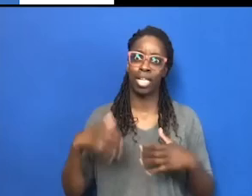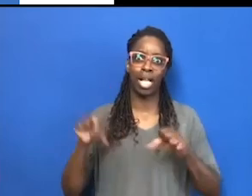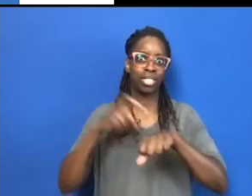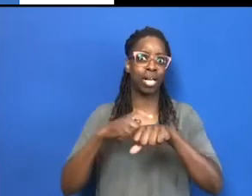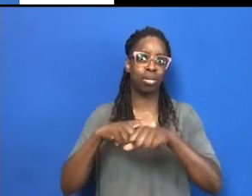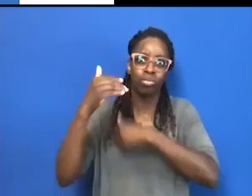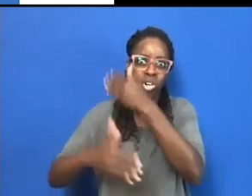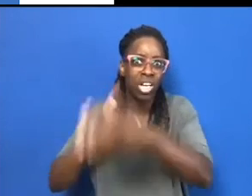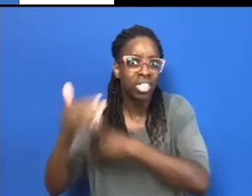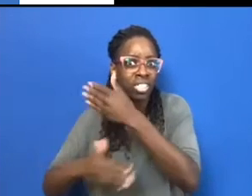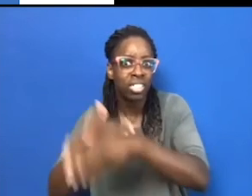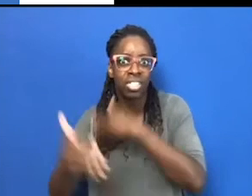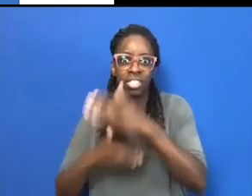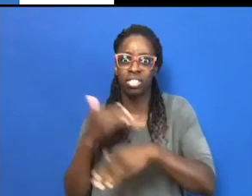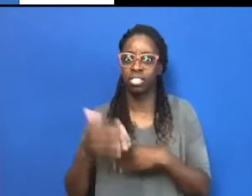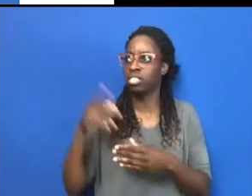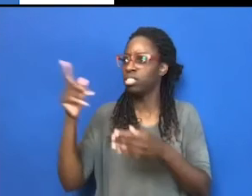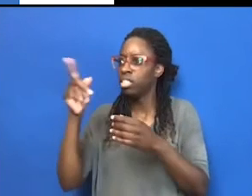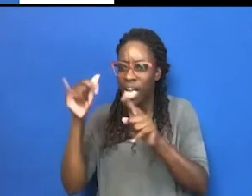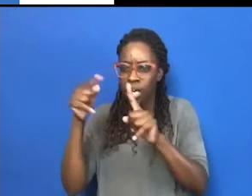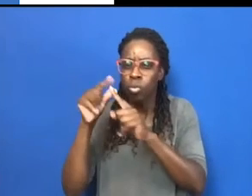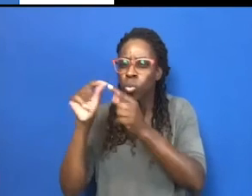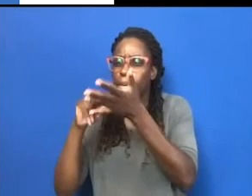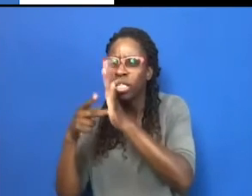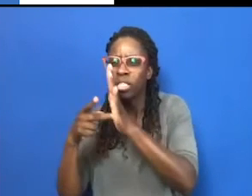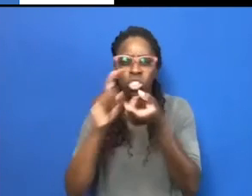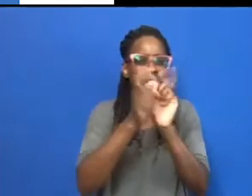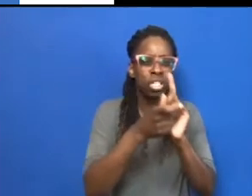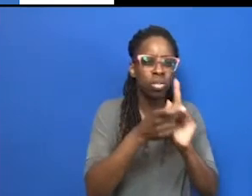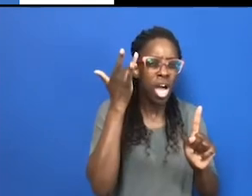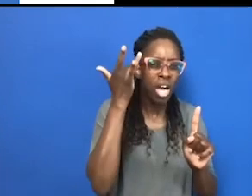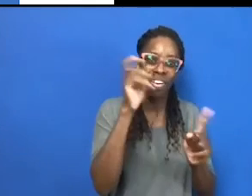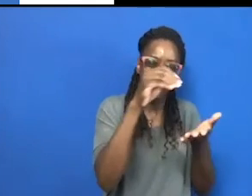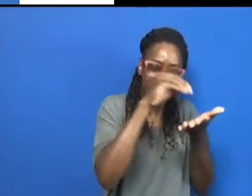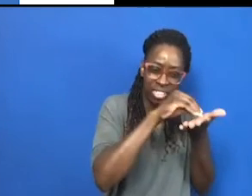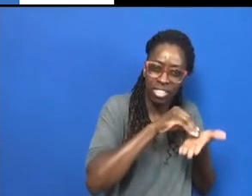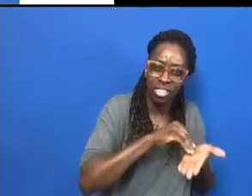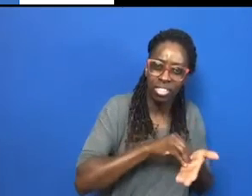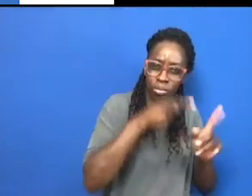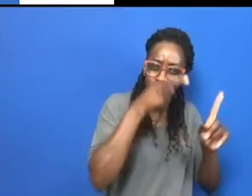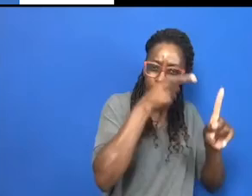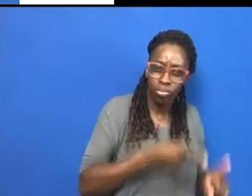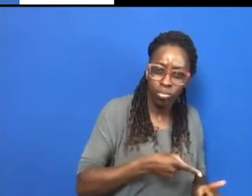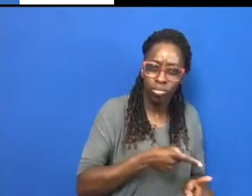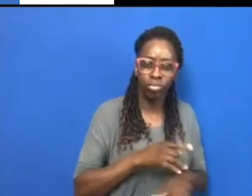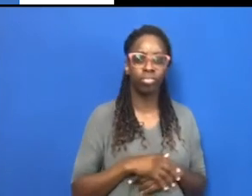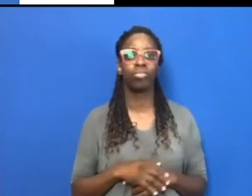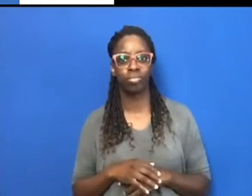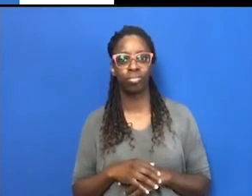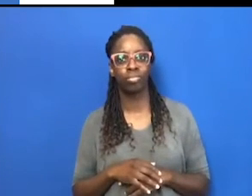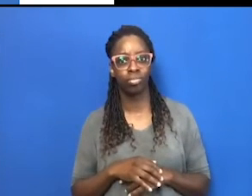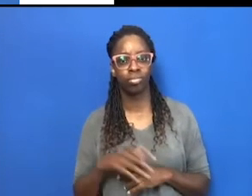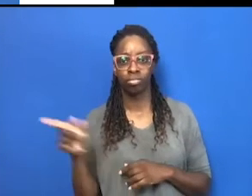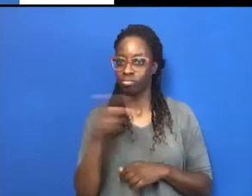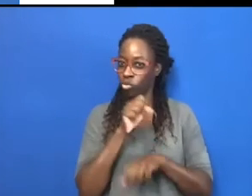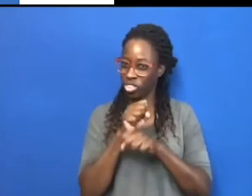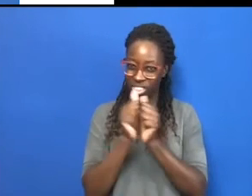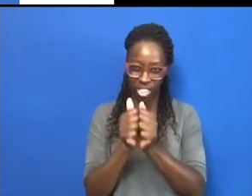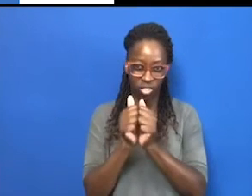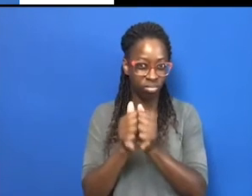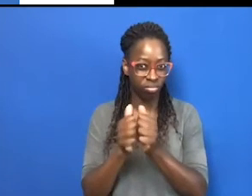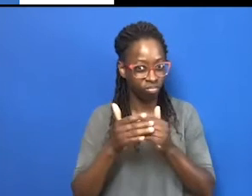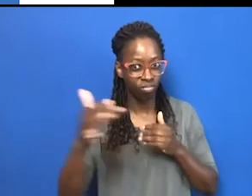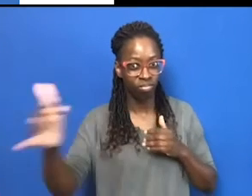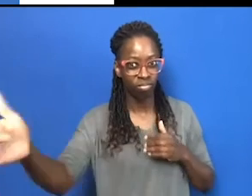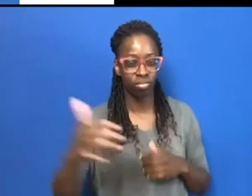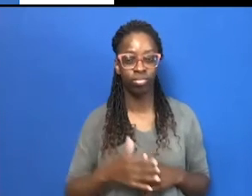book, so it was an ongoing development as we went through. And by the end, we did end up with